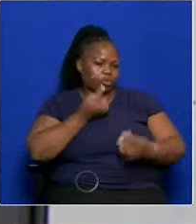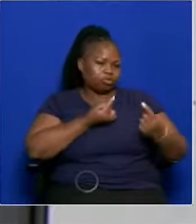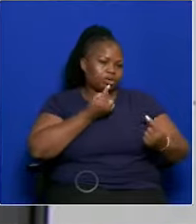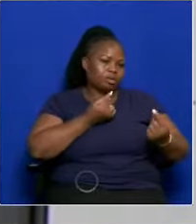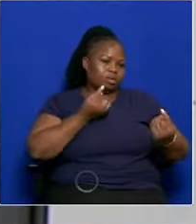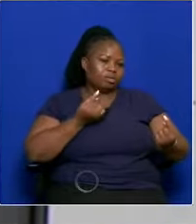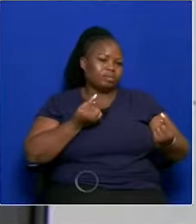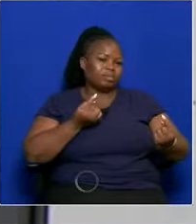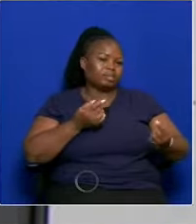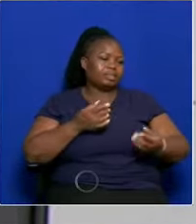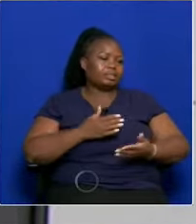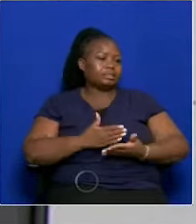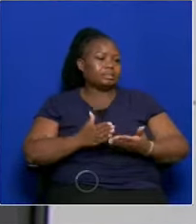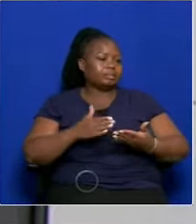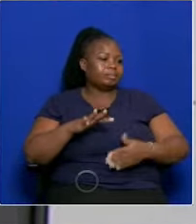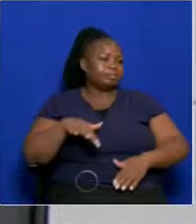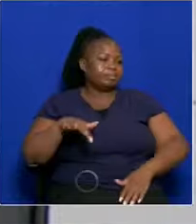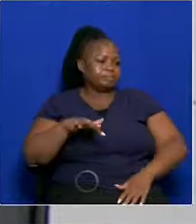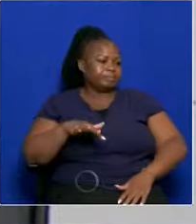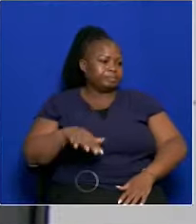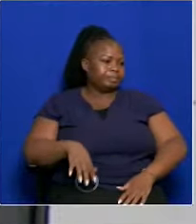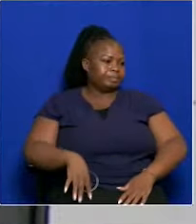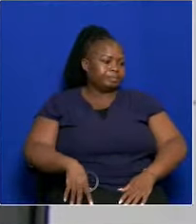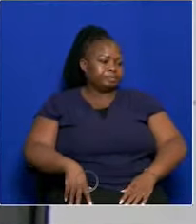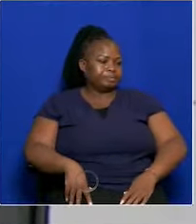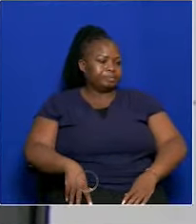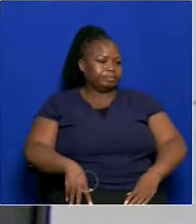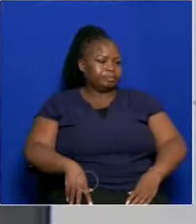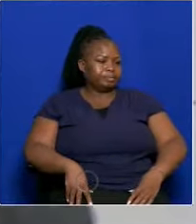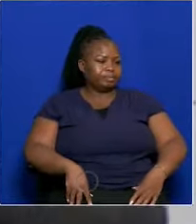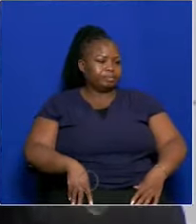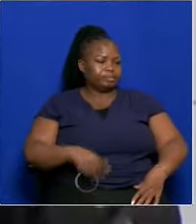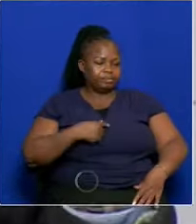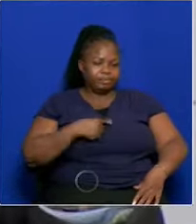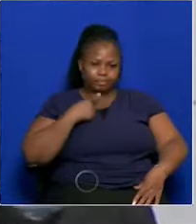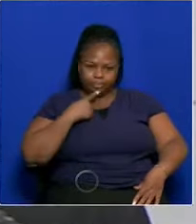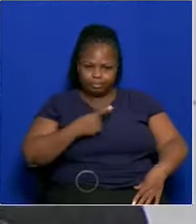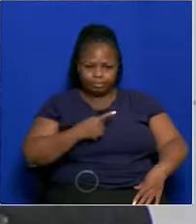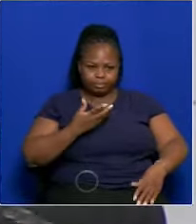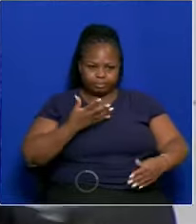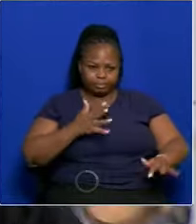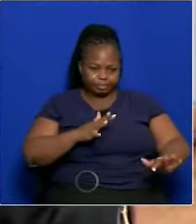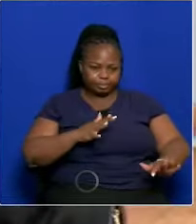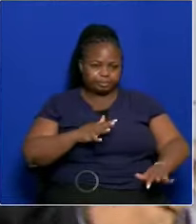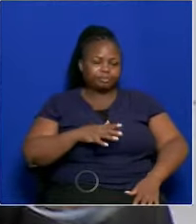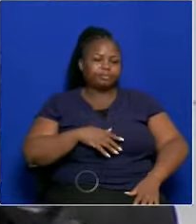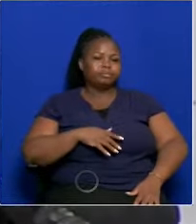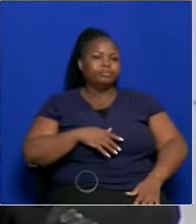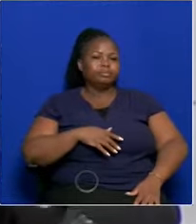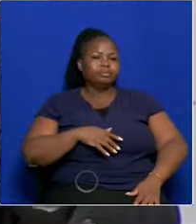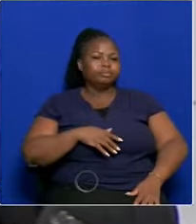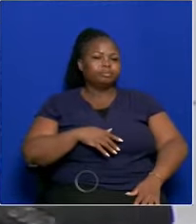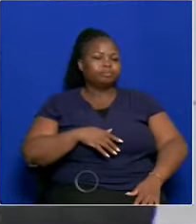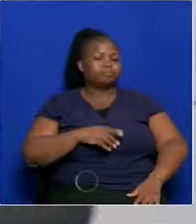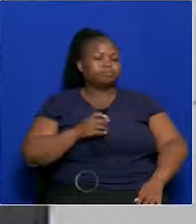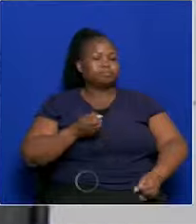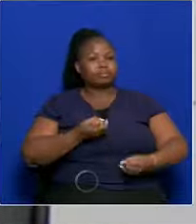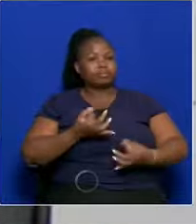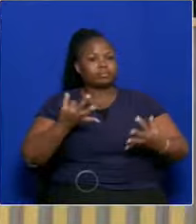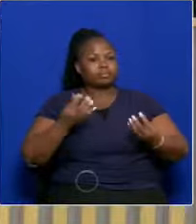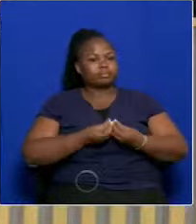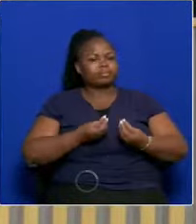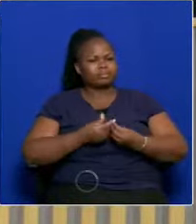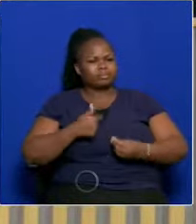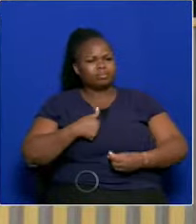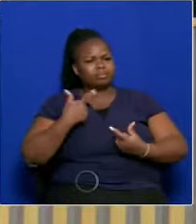certain space. As I've indicated, I outlined a lot of things which I'm doing in line of